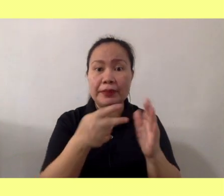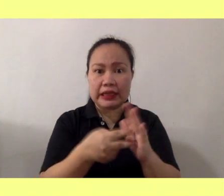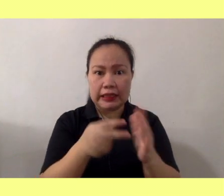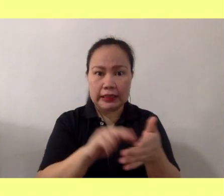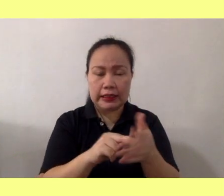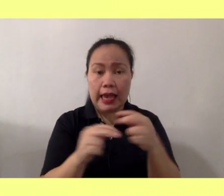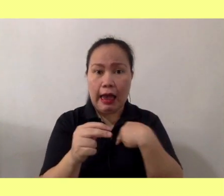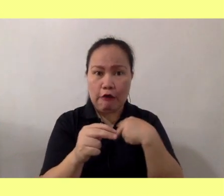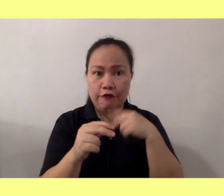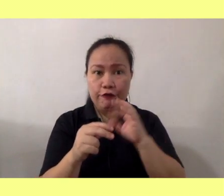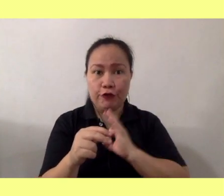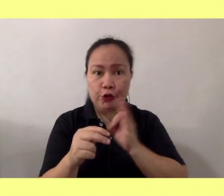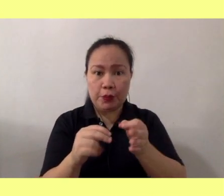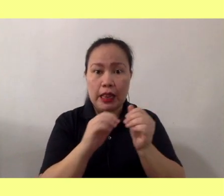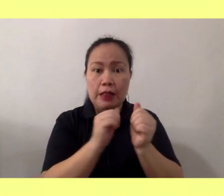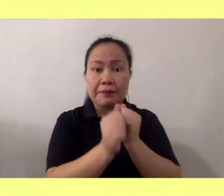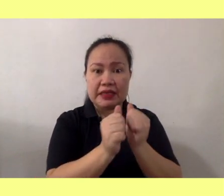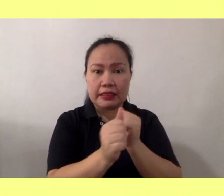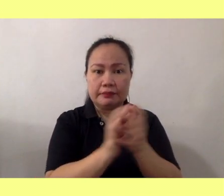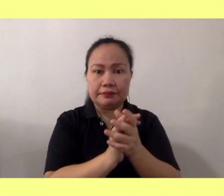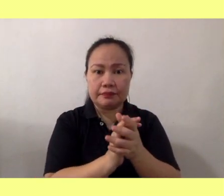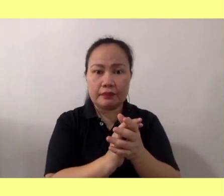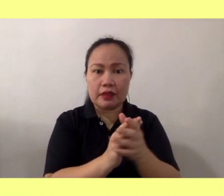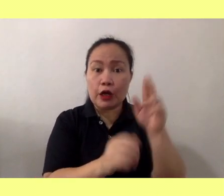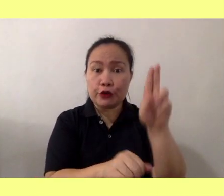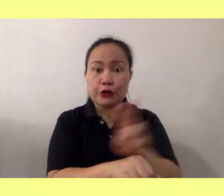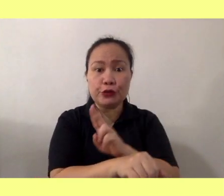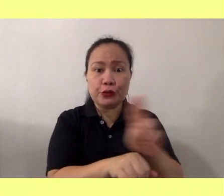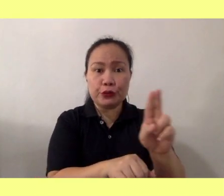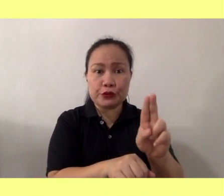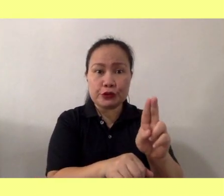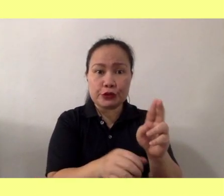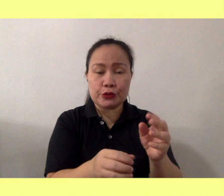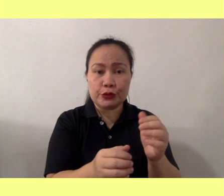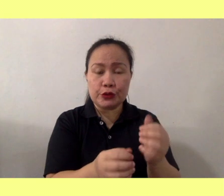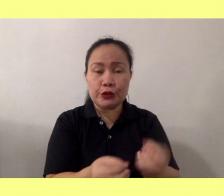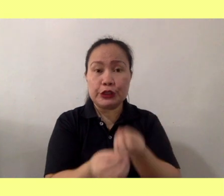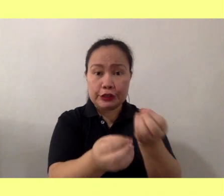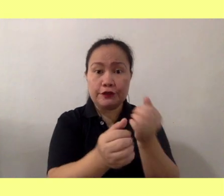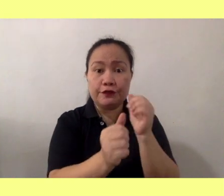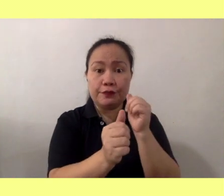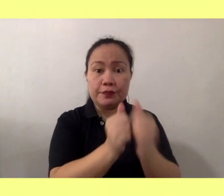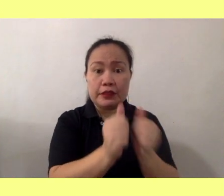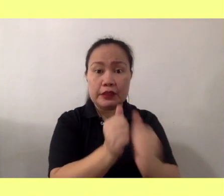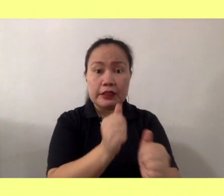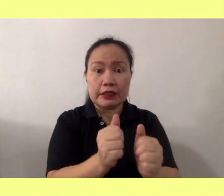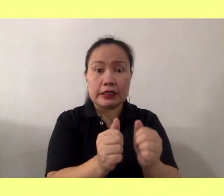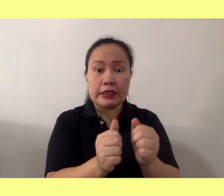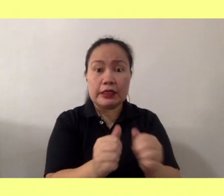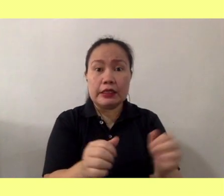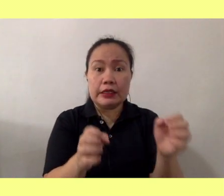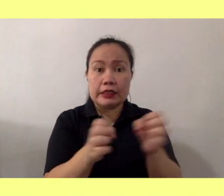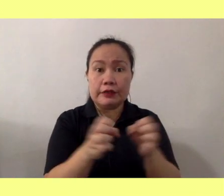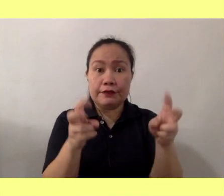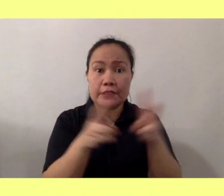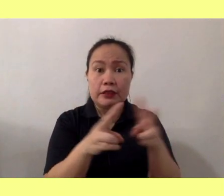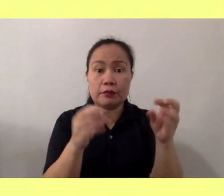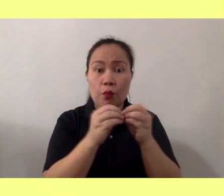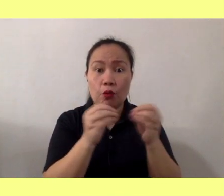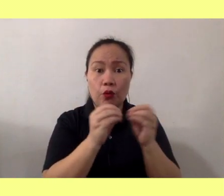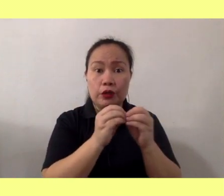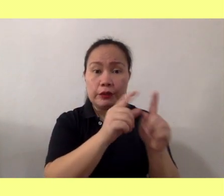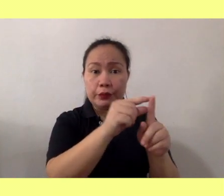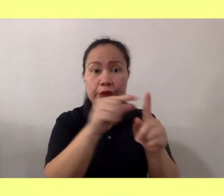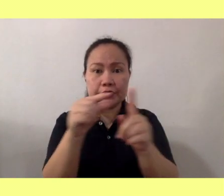silang formal definition. They are used to define even more terms. So, yun po ang difference ng